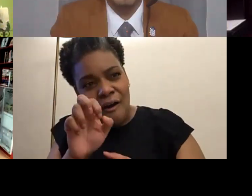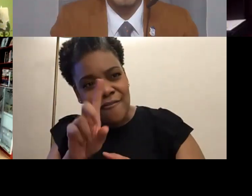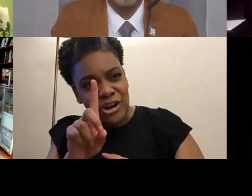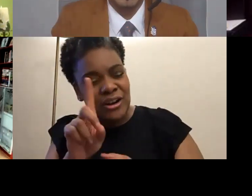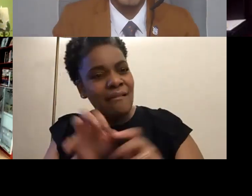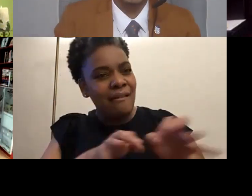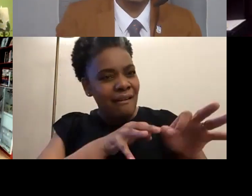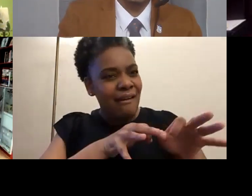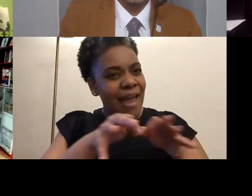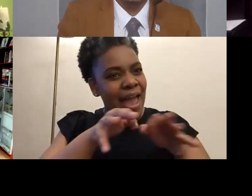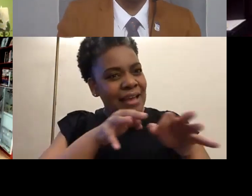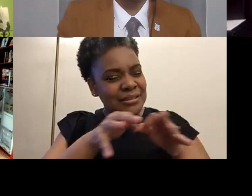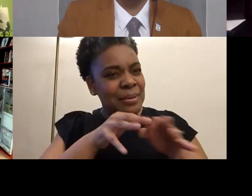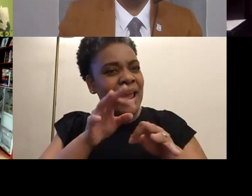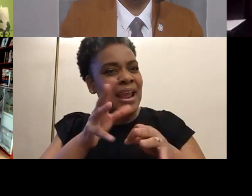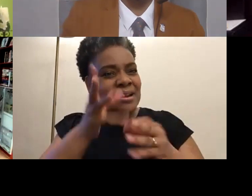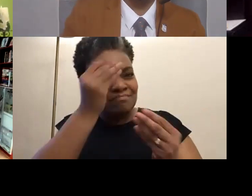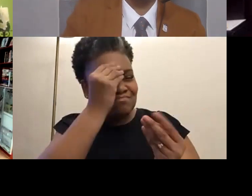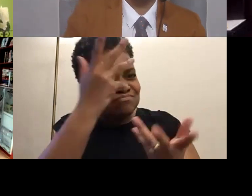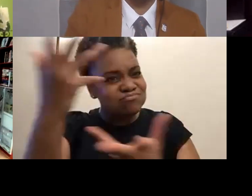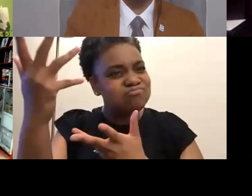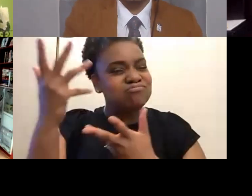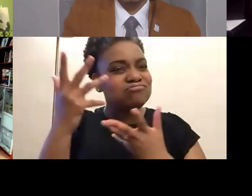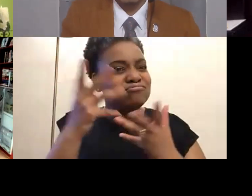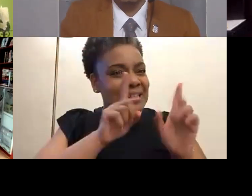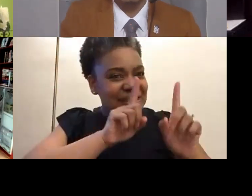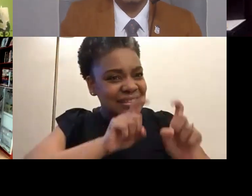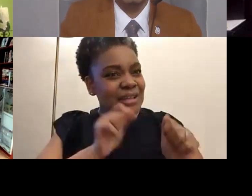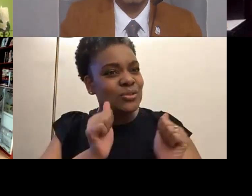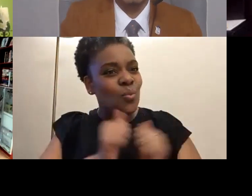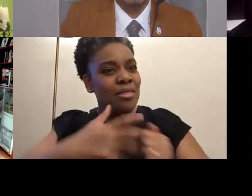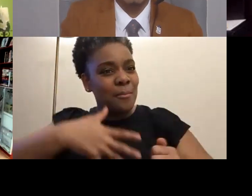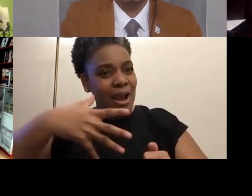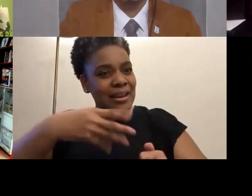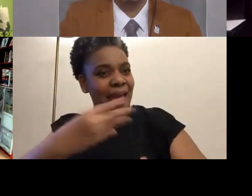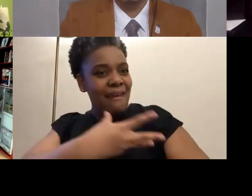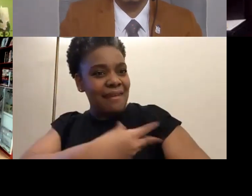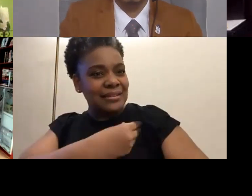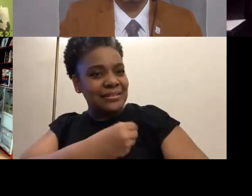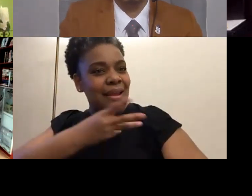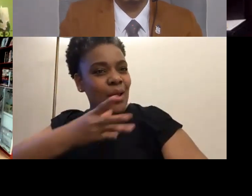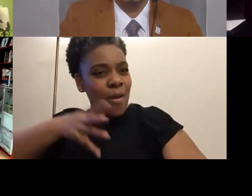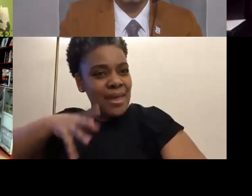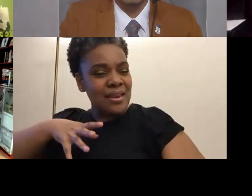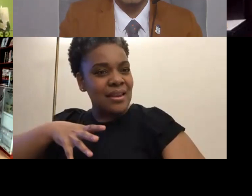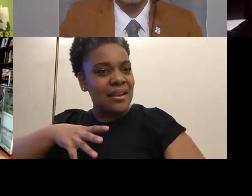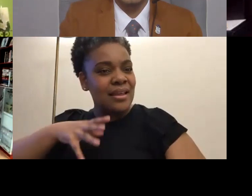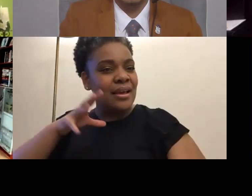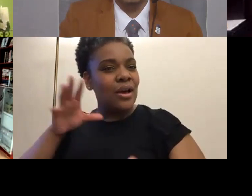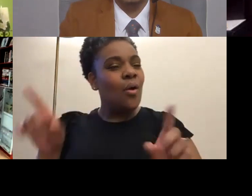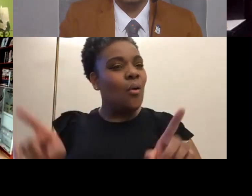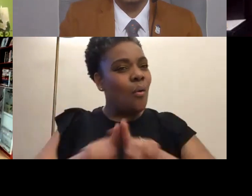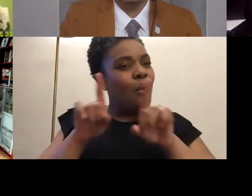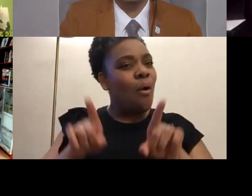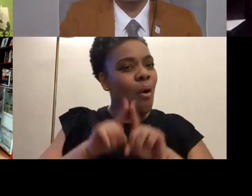to sort of assess these pregnant and lactating women. And in terms of,